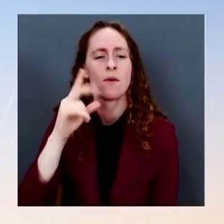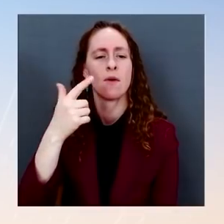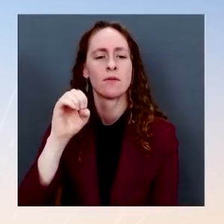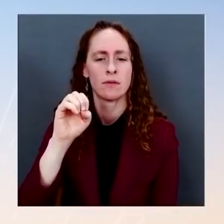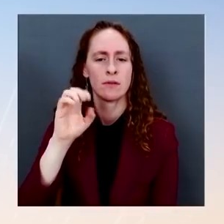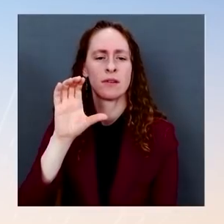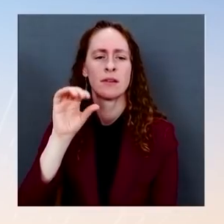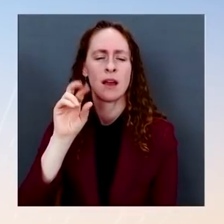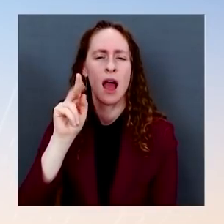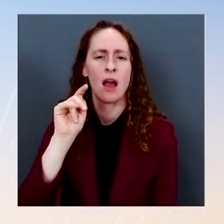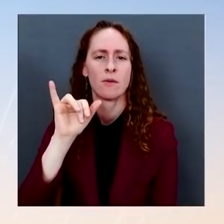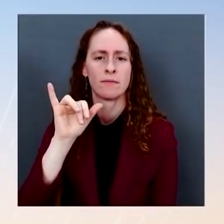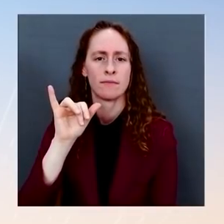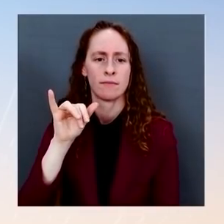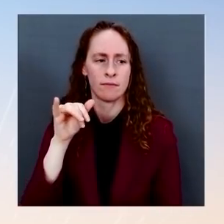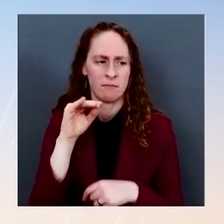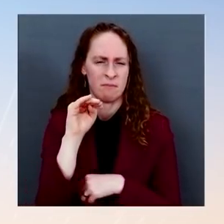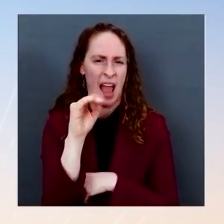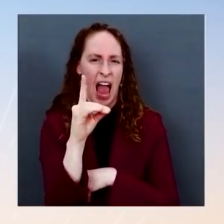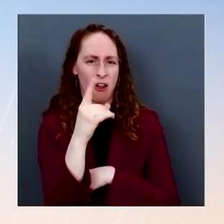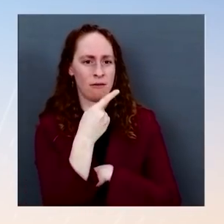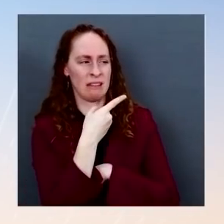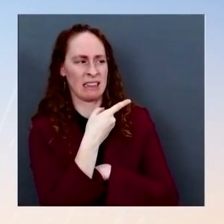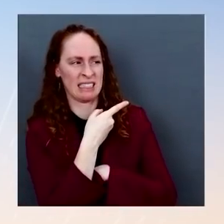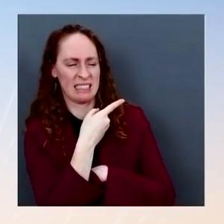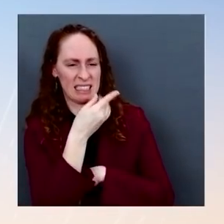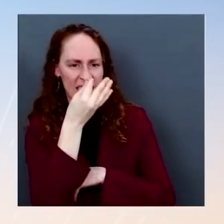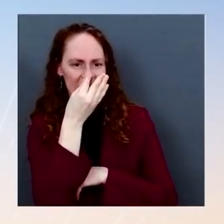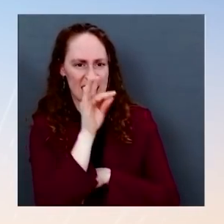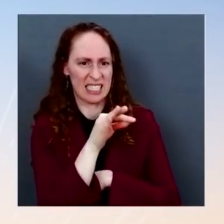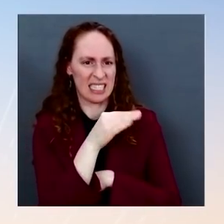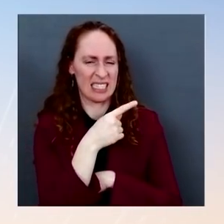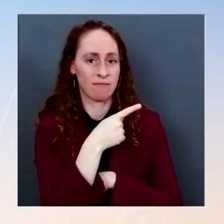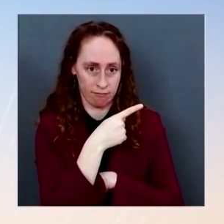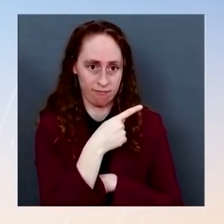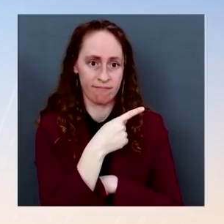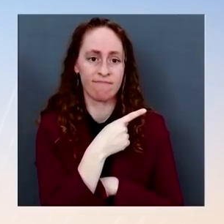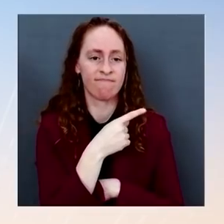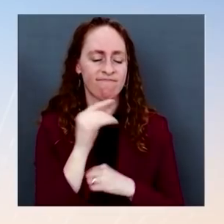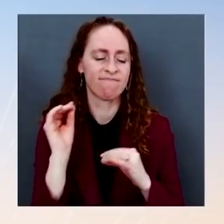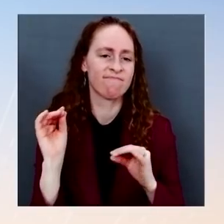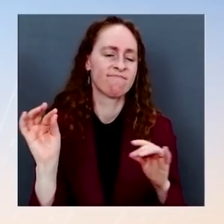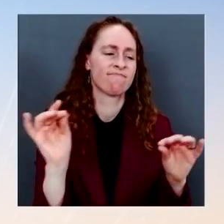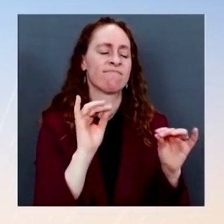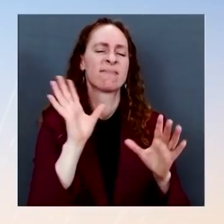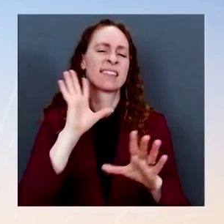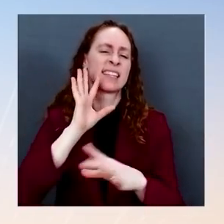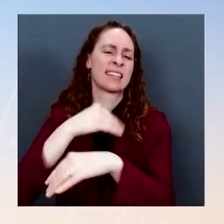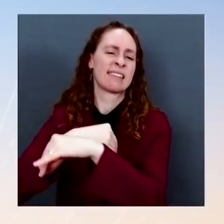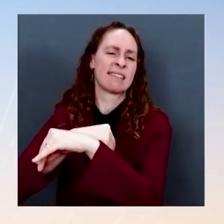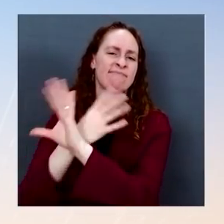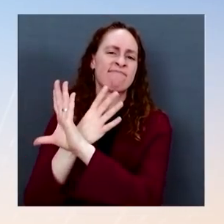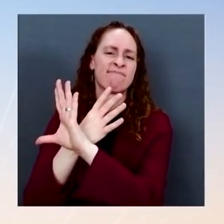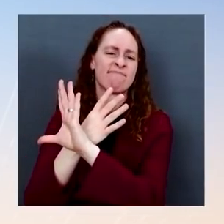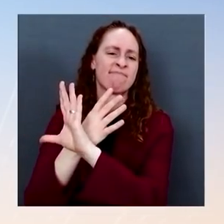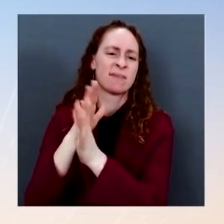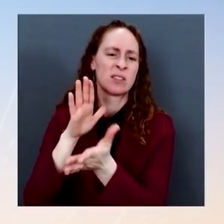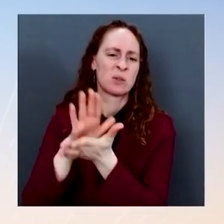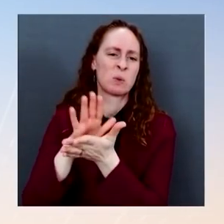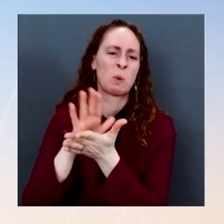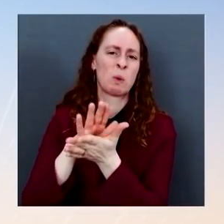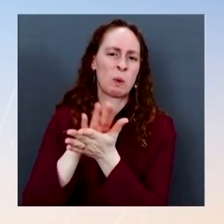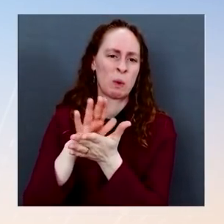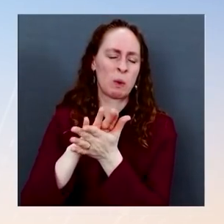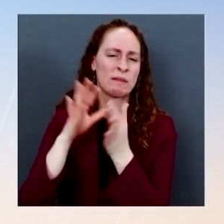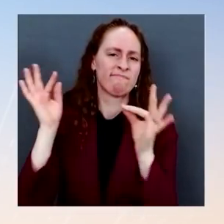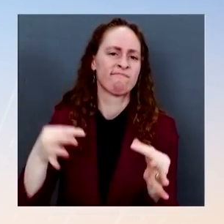you know, in the next few months as the Omicron variant progresses? We continue to believe that local school districts will need to make